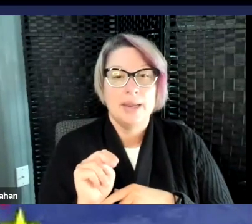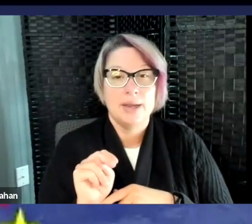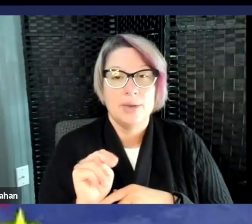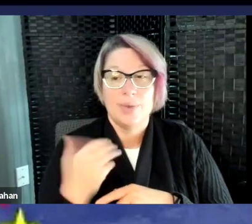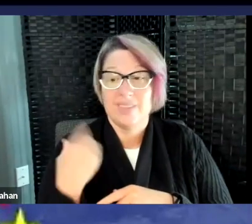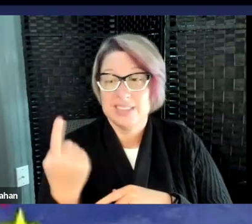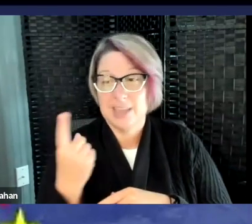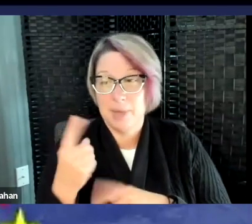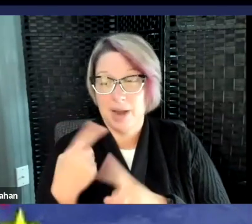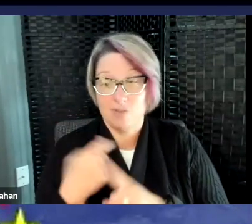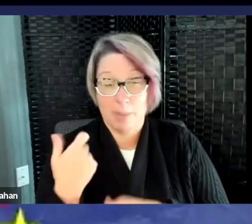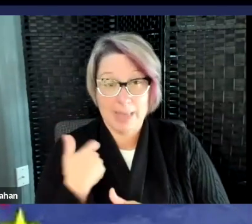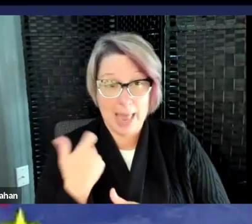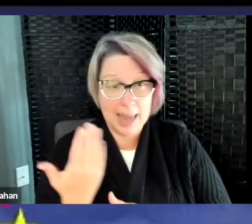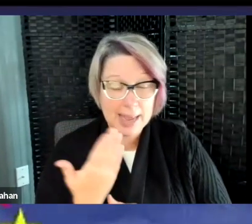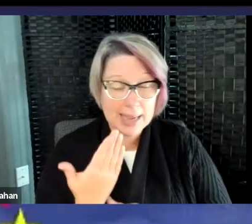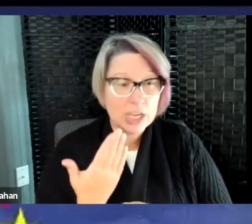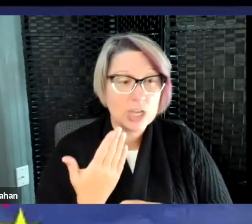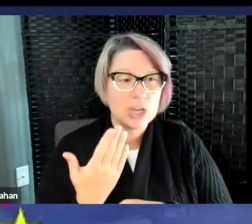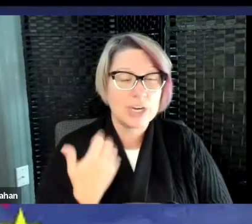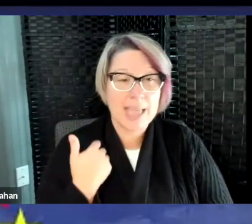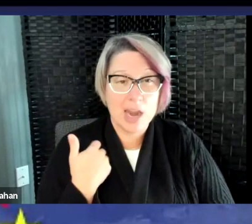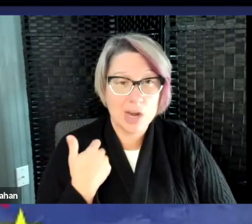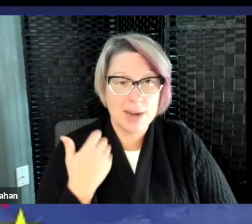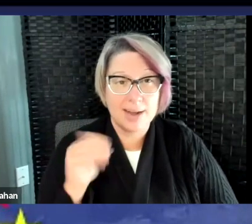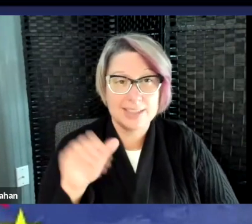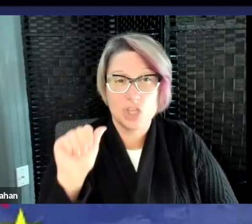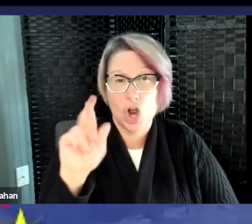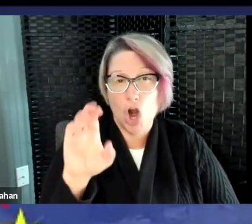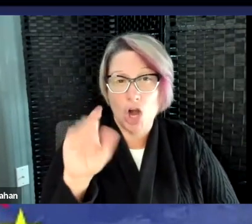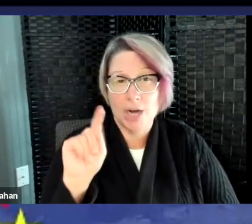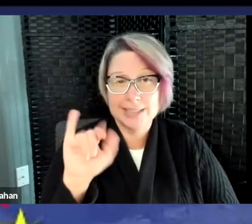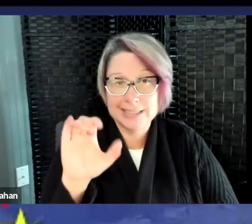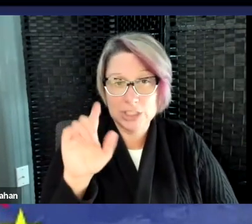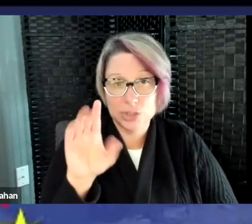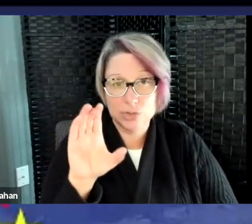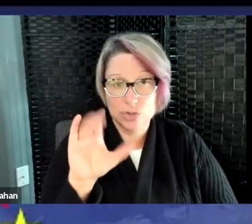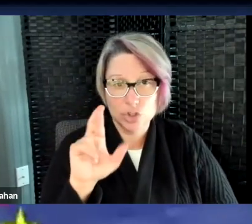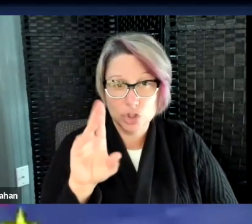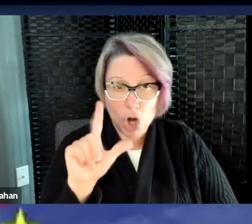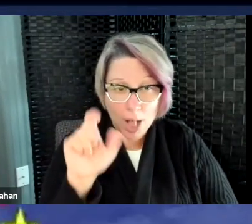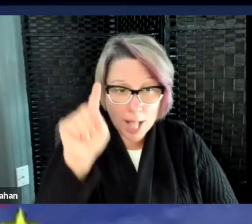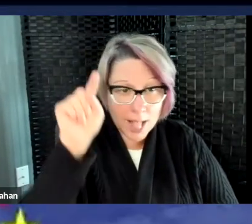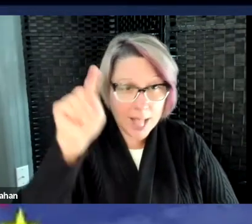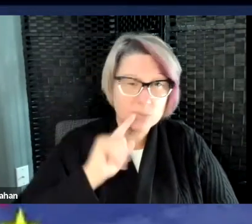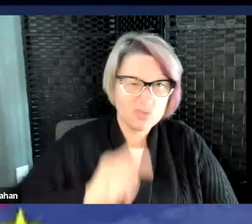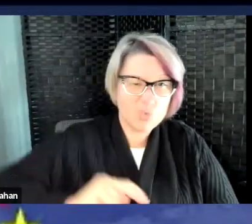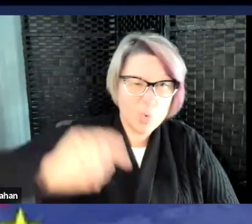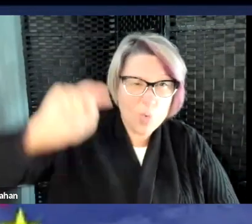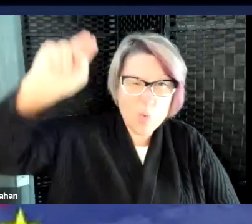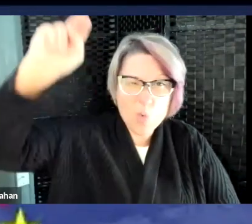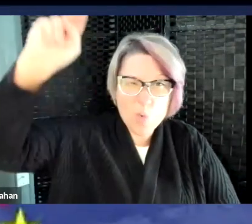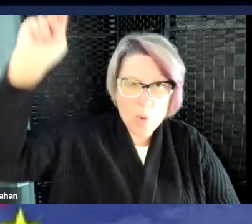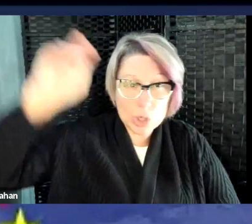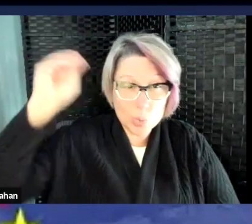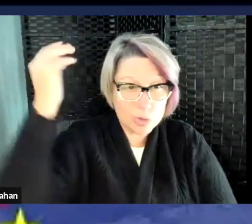Columbia. I've taught students in Canada that are up in the Arctic Circle, right? So it's up so far north where there's not even